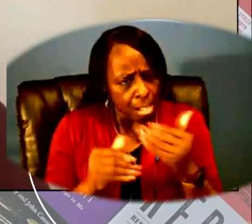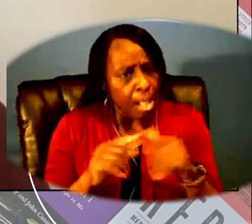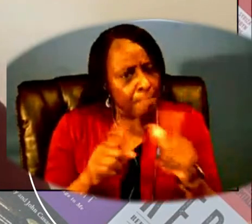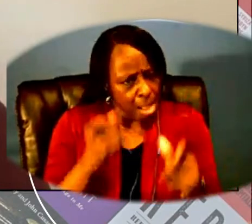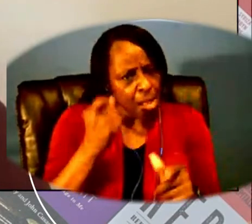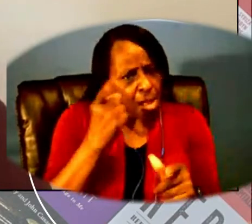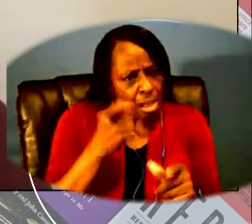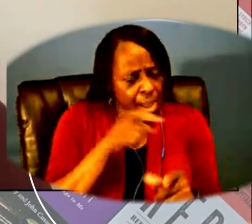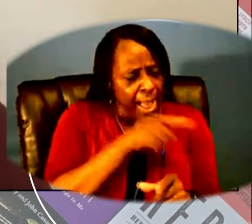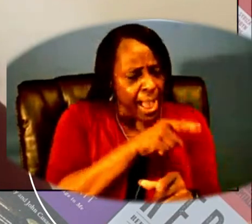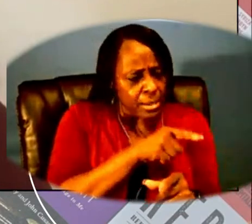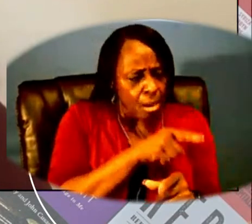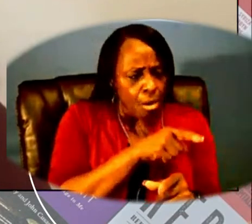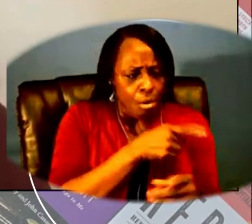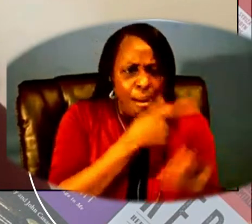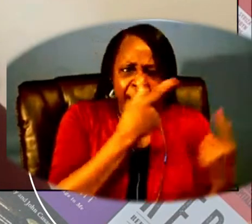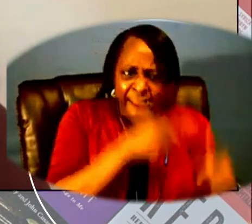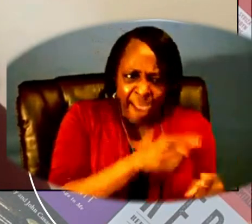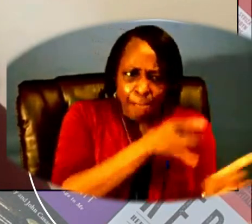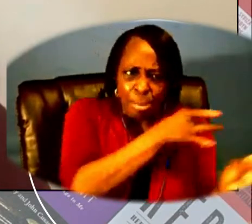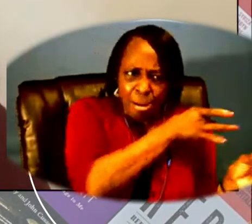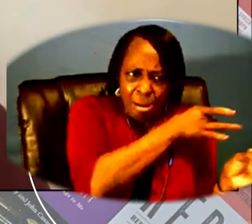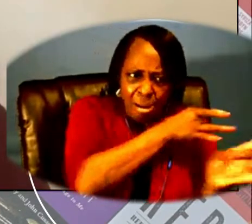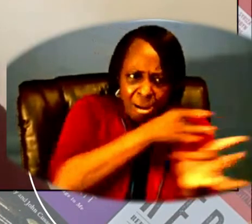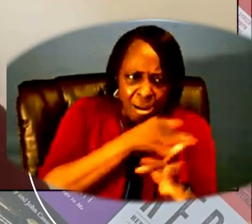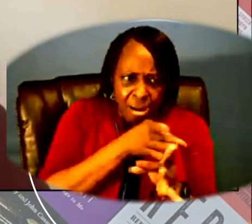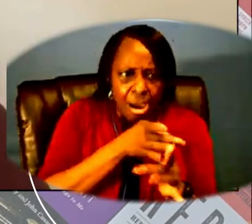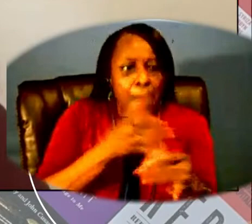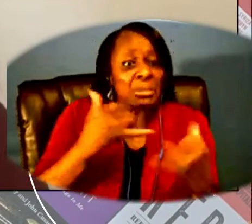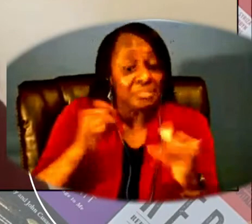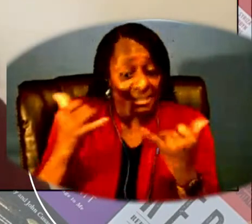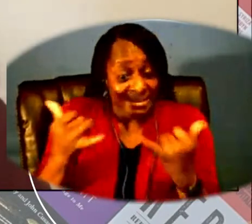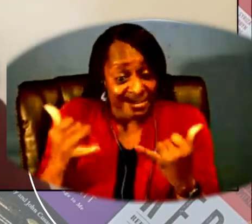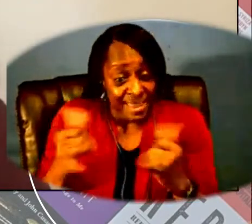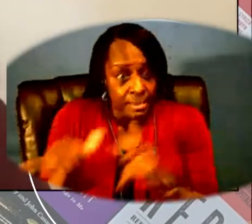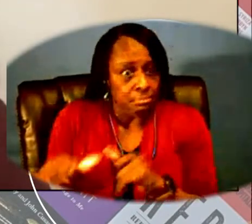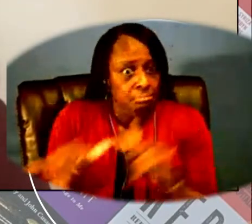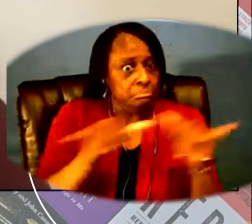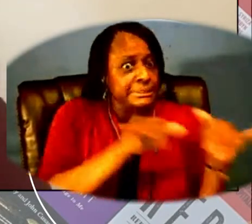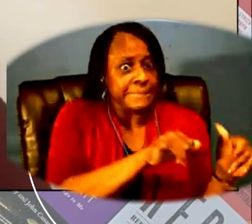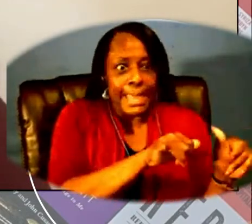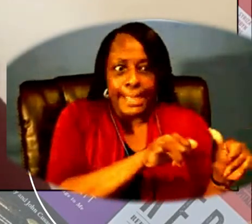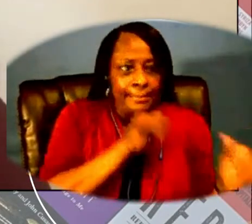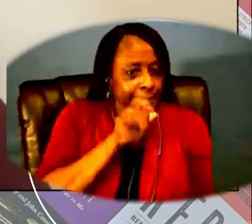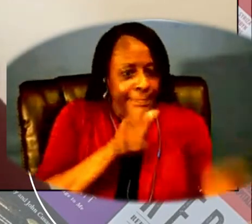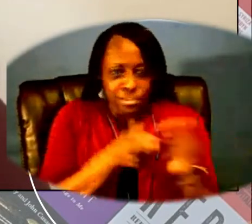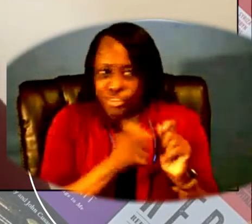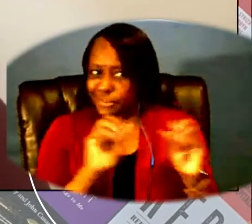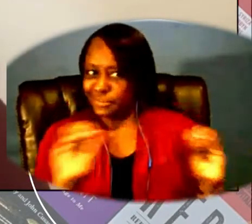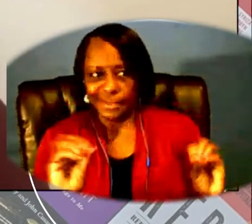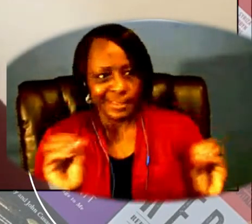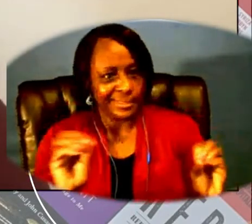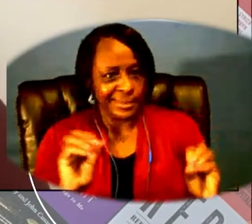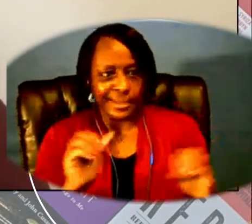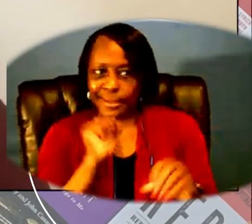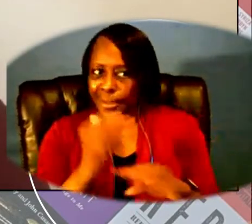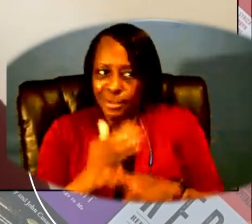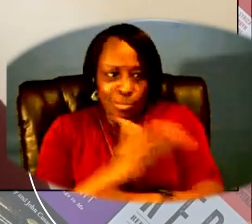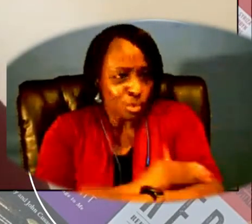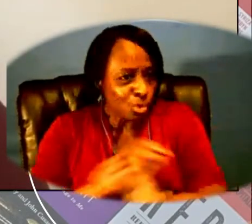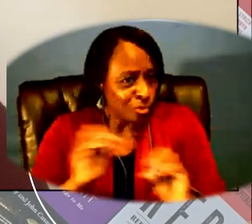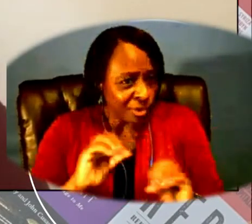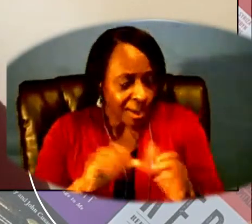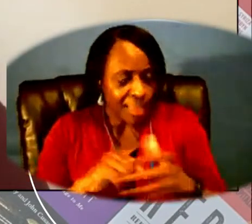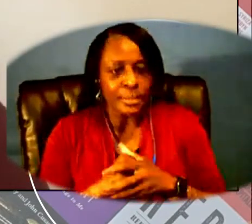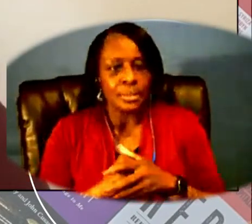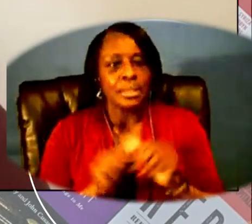before to stop it, but there still is no steps being taken to make this right. And it's a constant battle